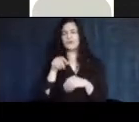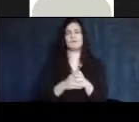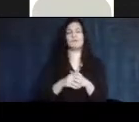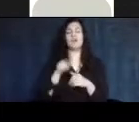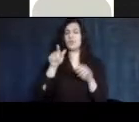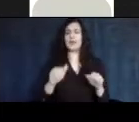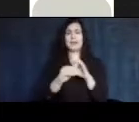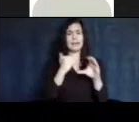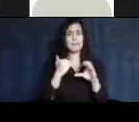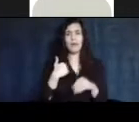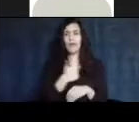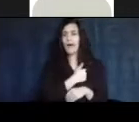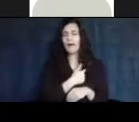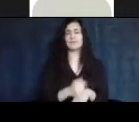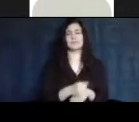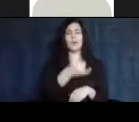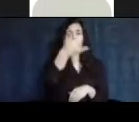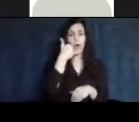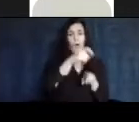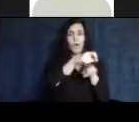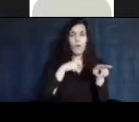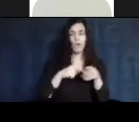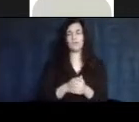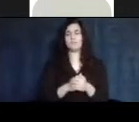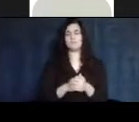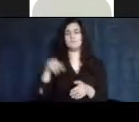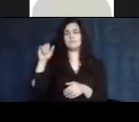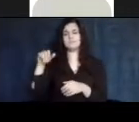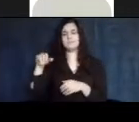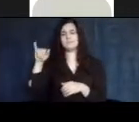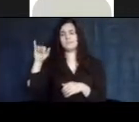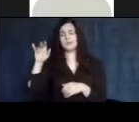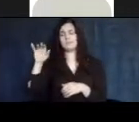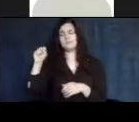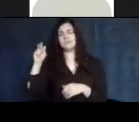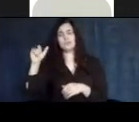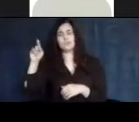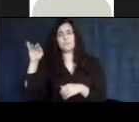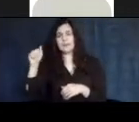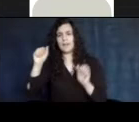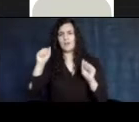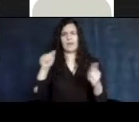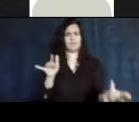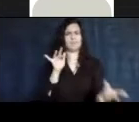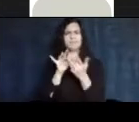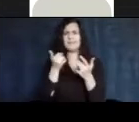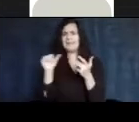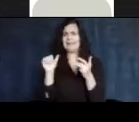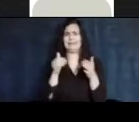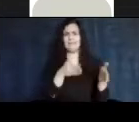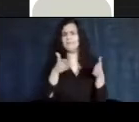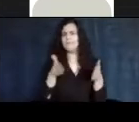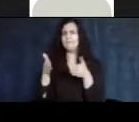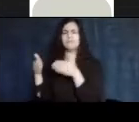are here. We know there's a lot of new changes and a lot of things going on. So please reach out. Let us know what